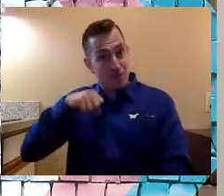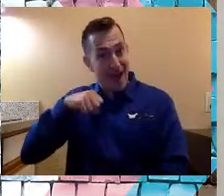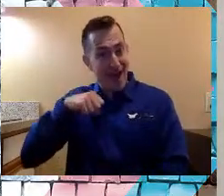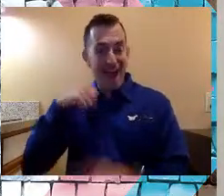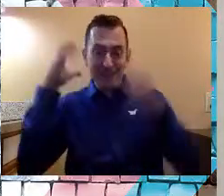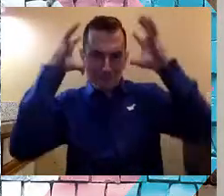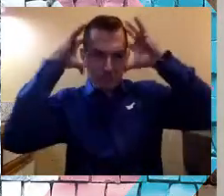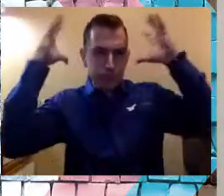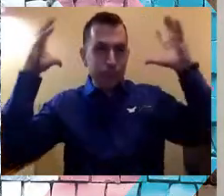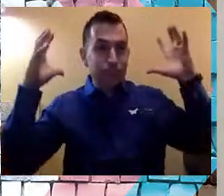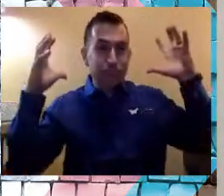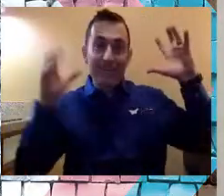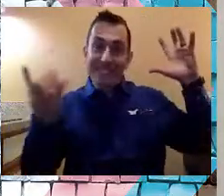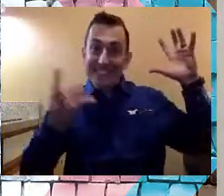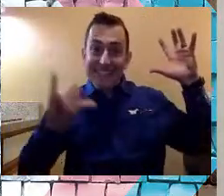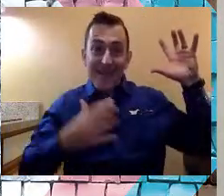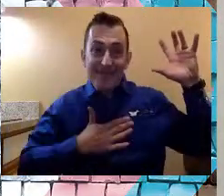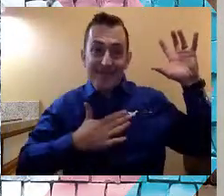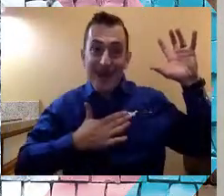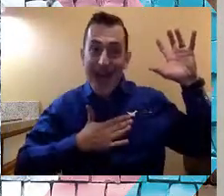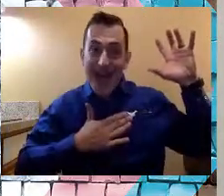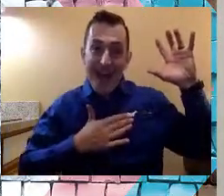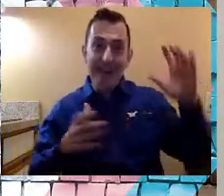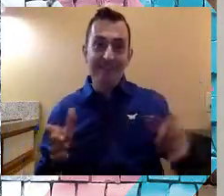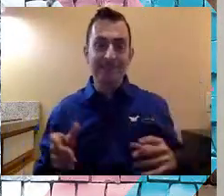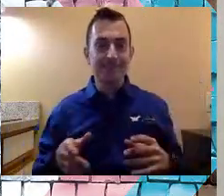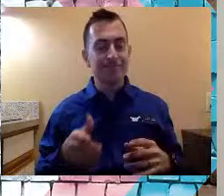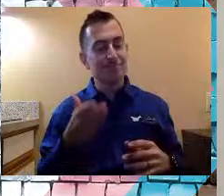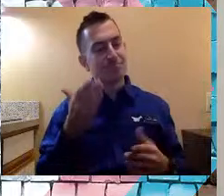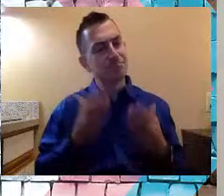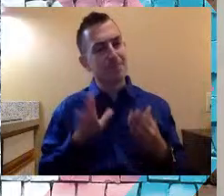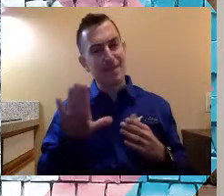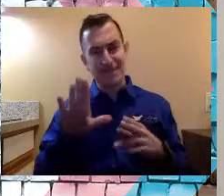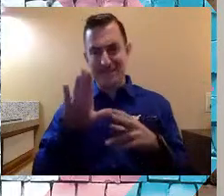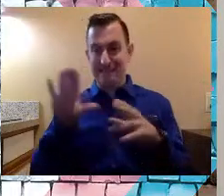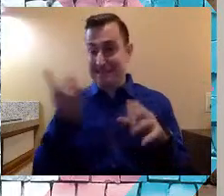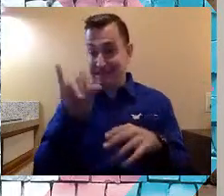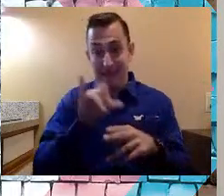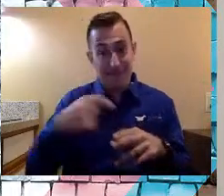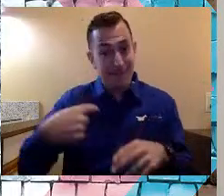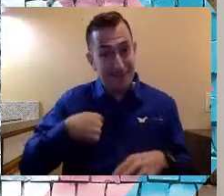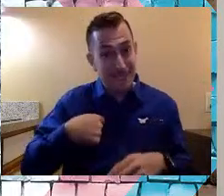just kind of like mine. Maybe he modeled that after me.